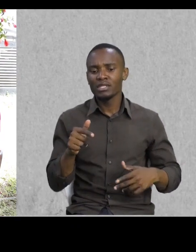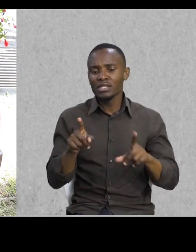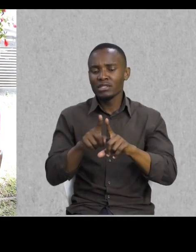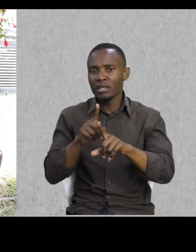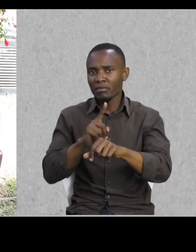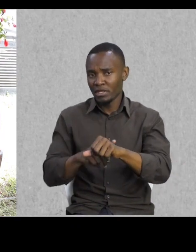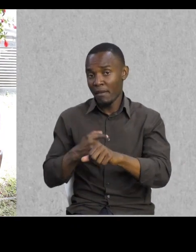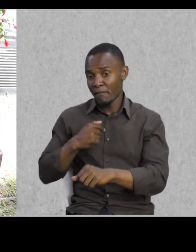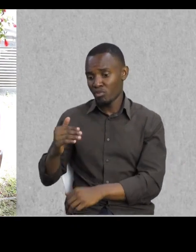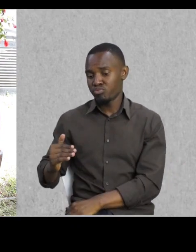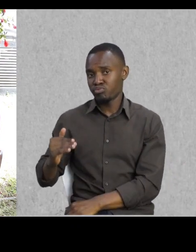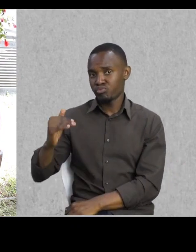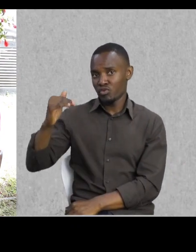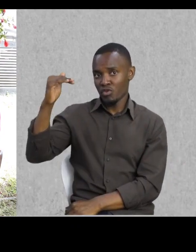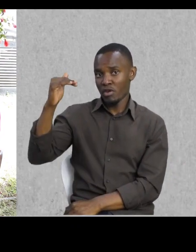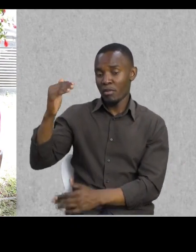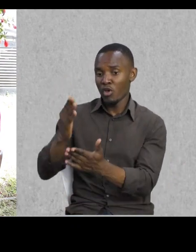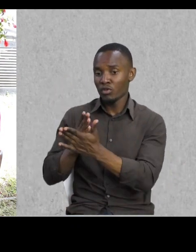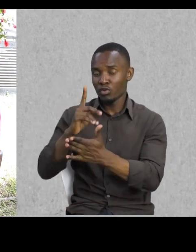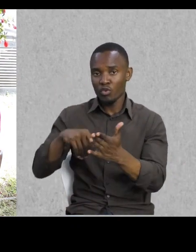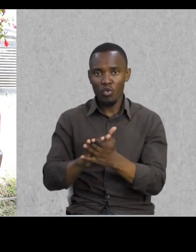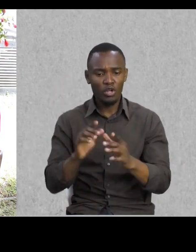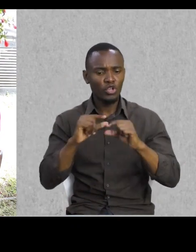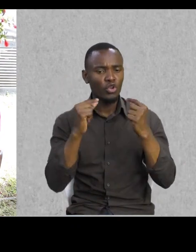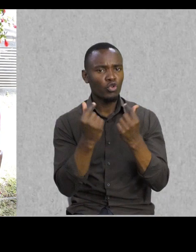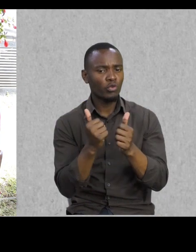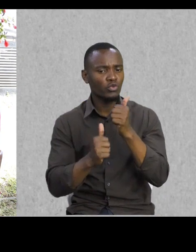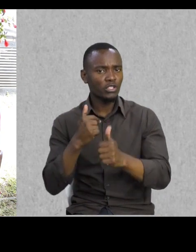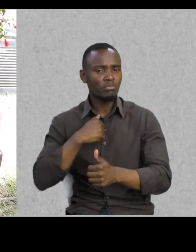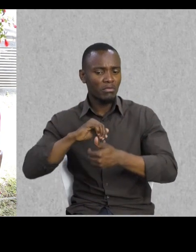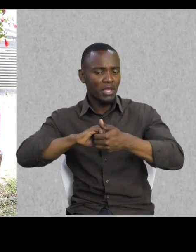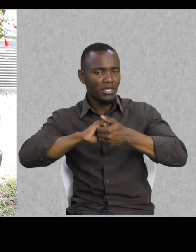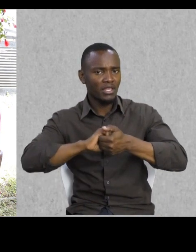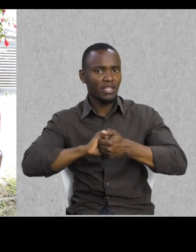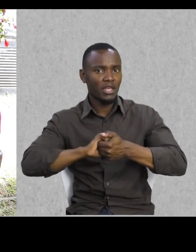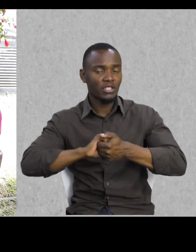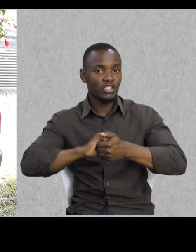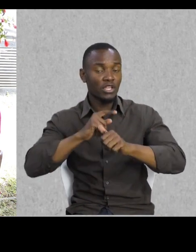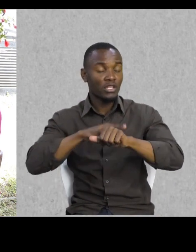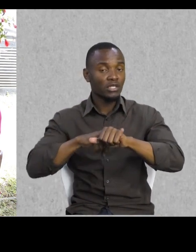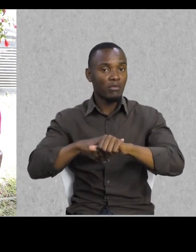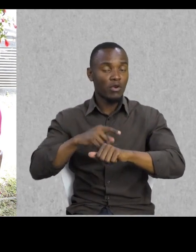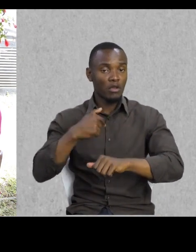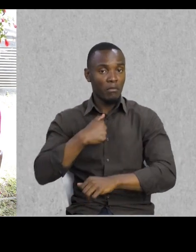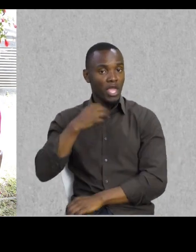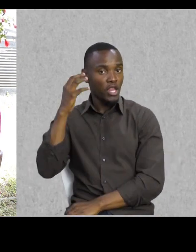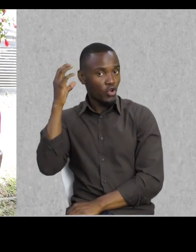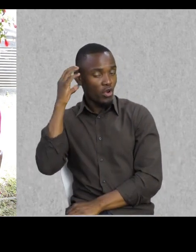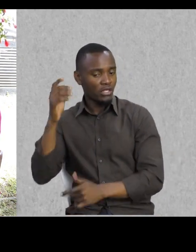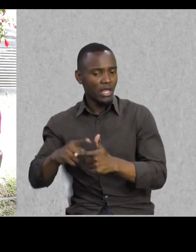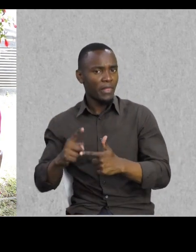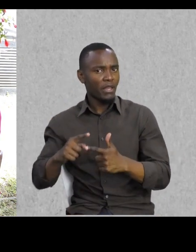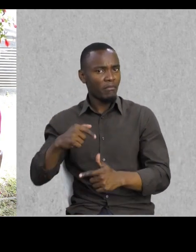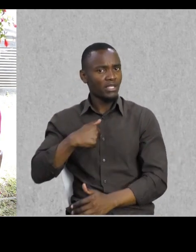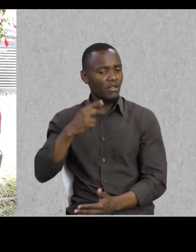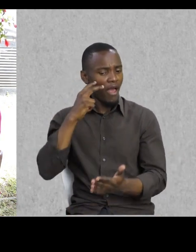was growing up, through the groups that I engaged during my college life, I came to realize